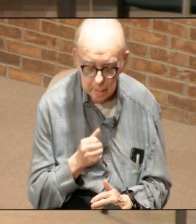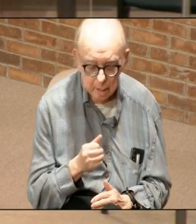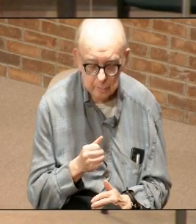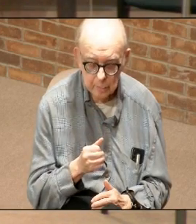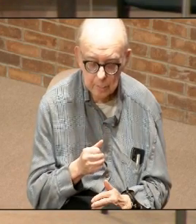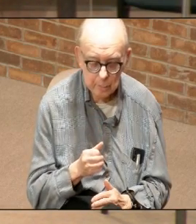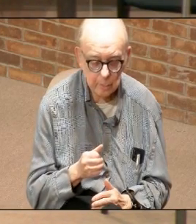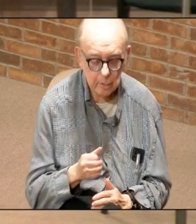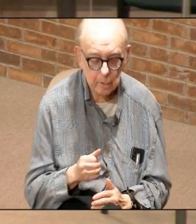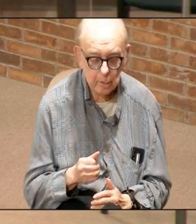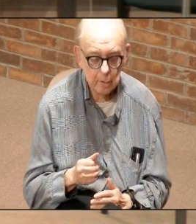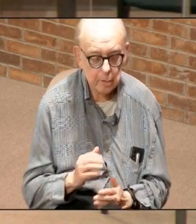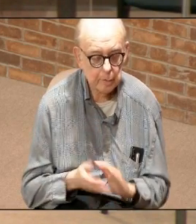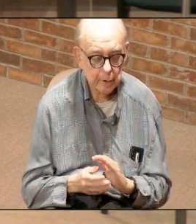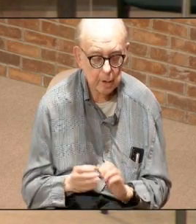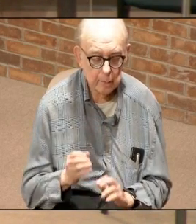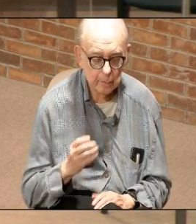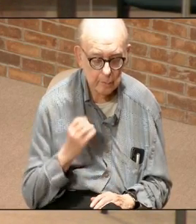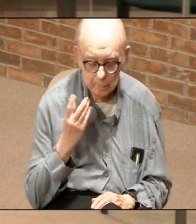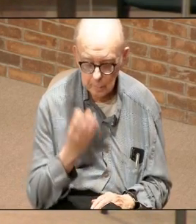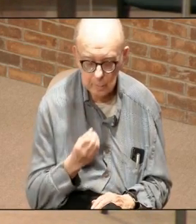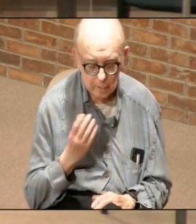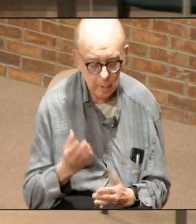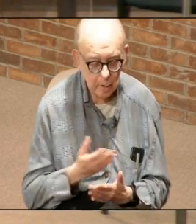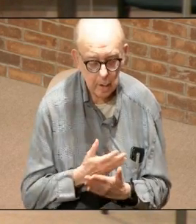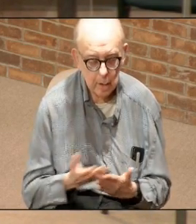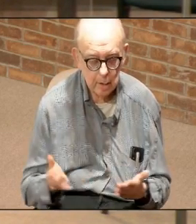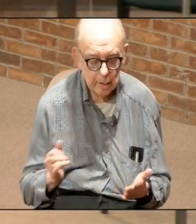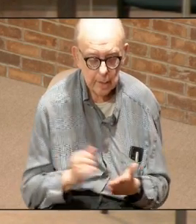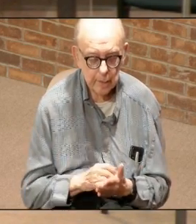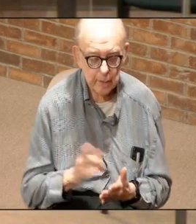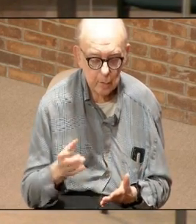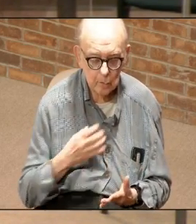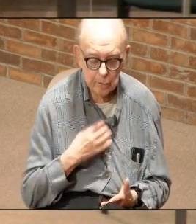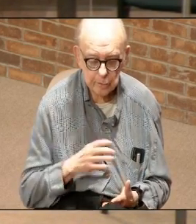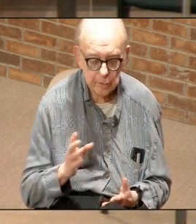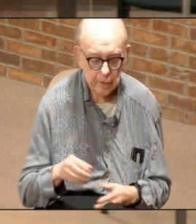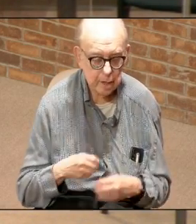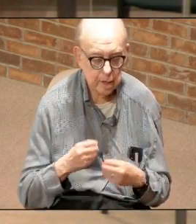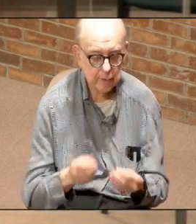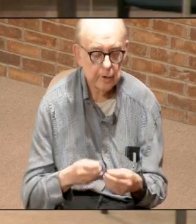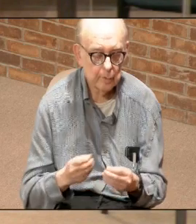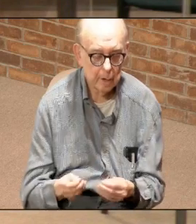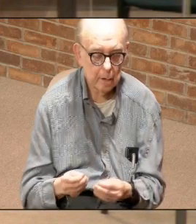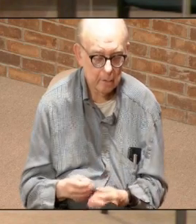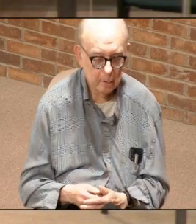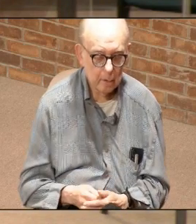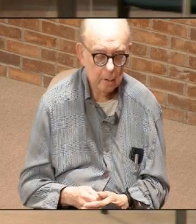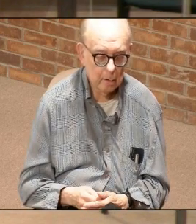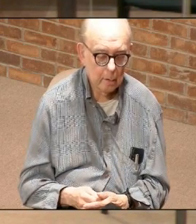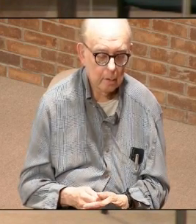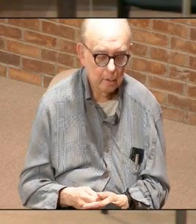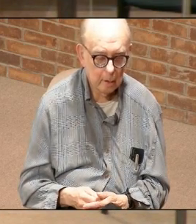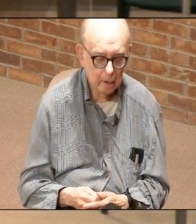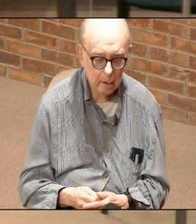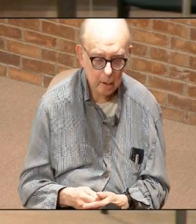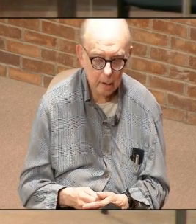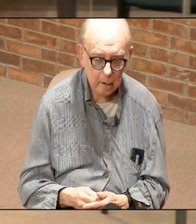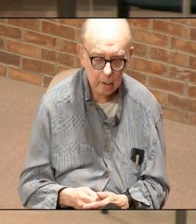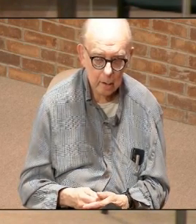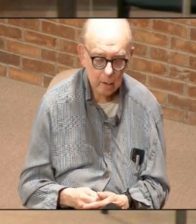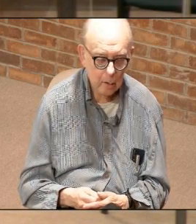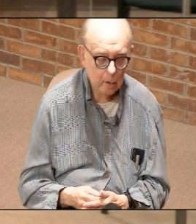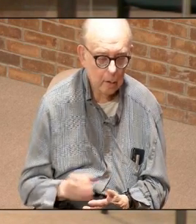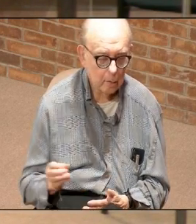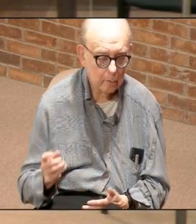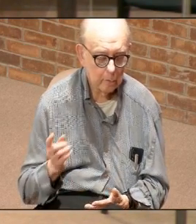pretty. It's going to be a lot of things they wish they'd given away or gone with, okay?